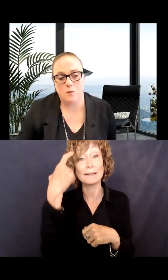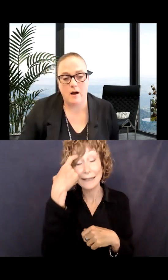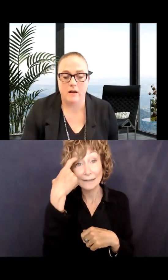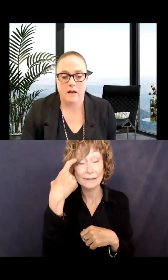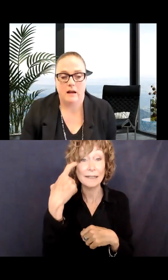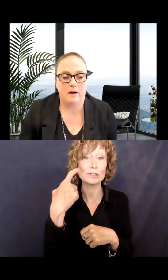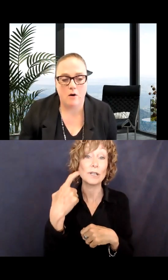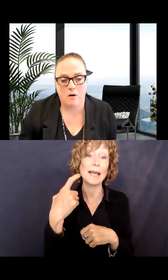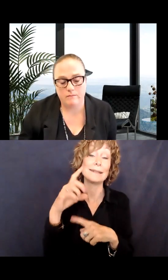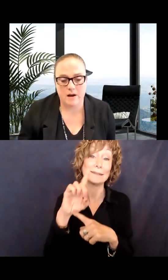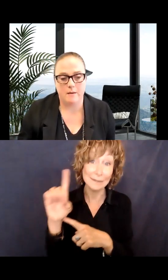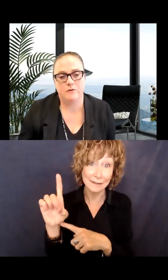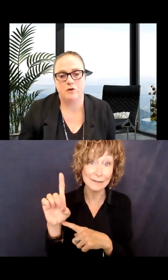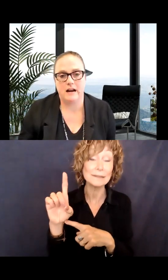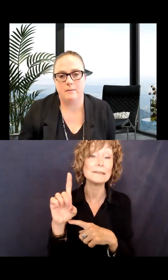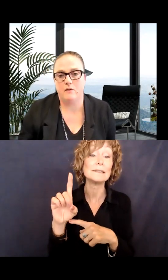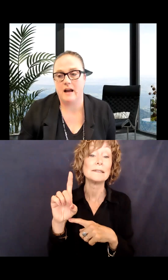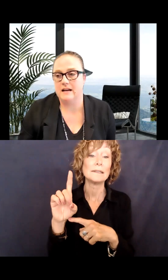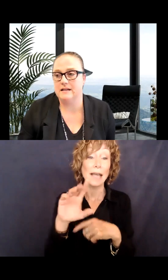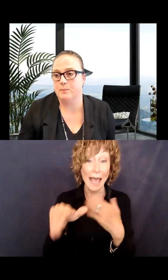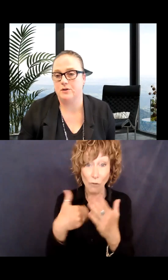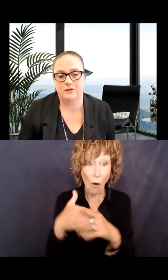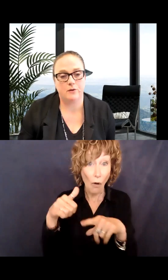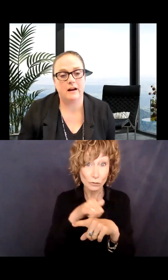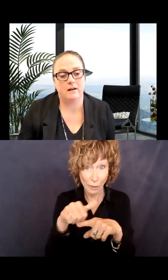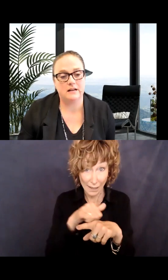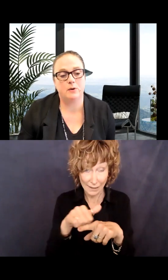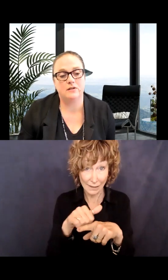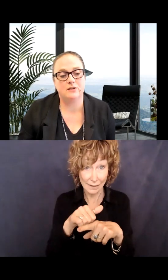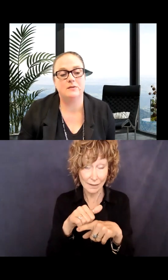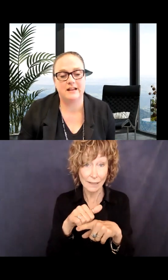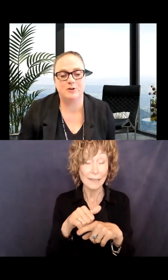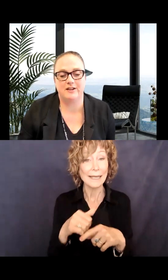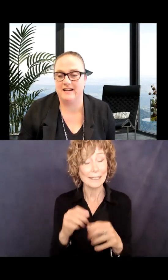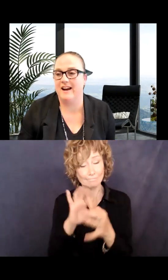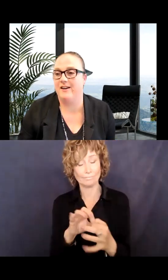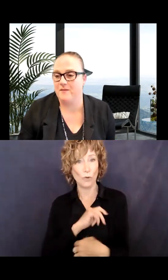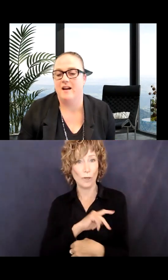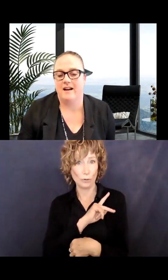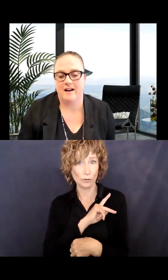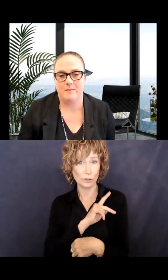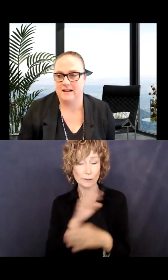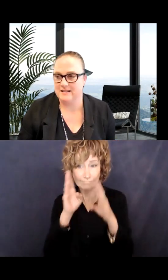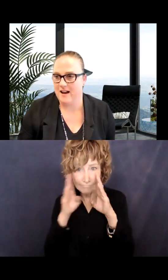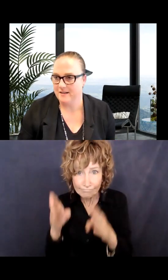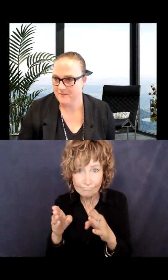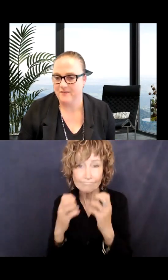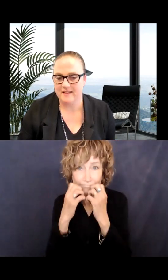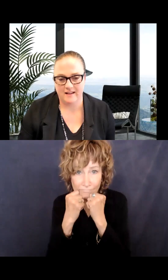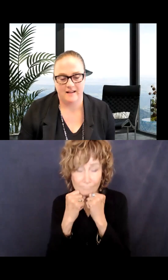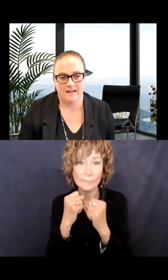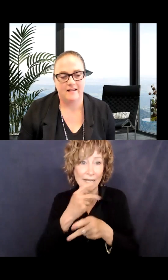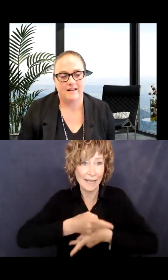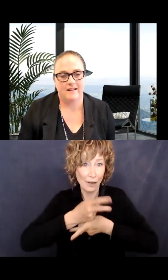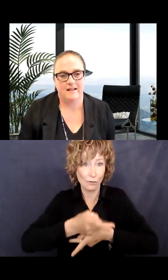disabilities as well. And all training provided is personal care. It's person-centered care. Next slide.